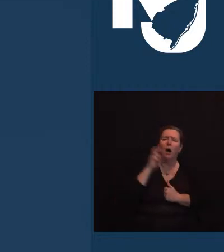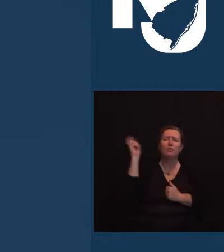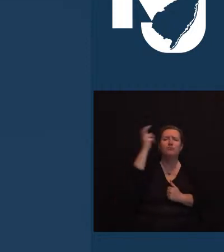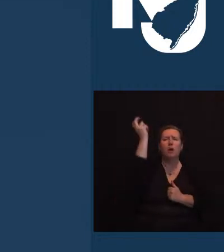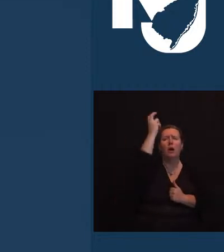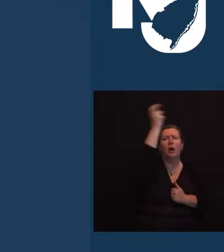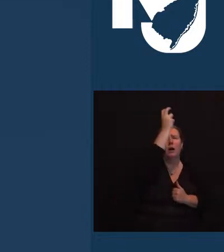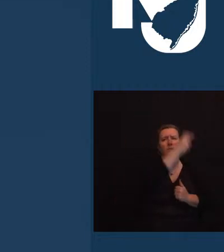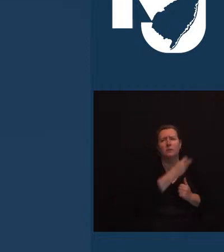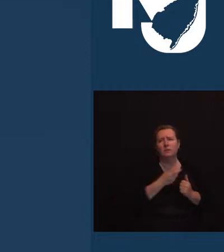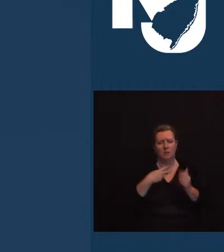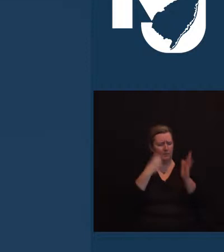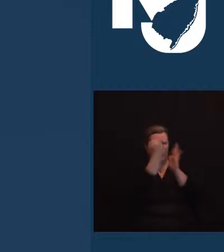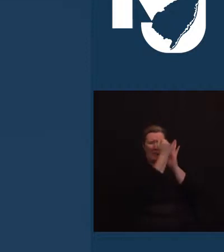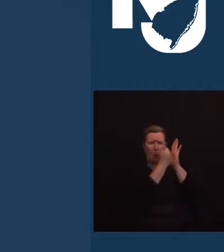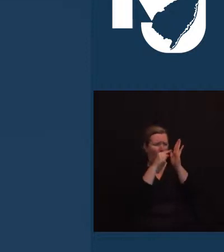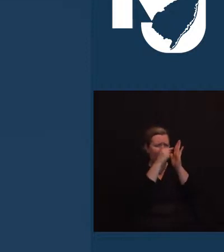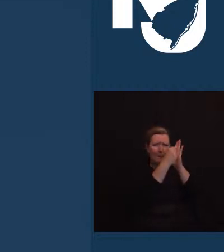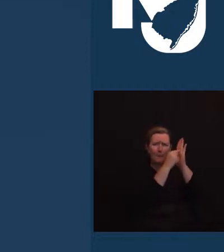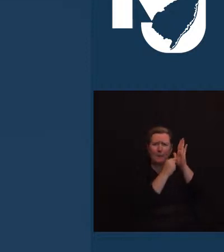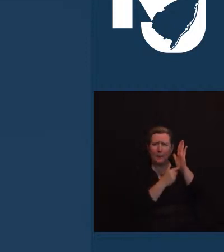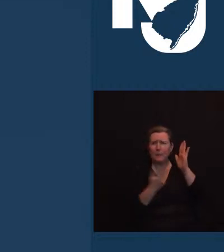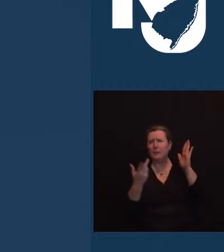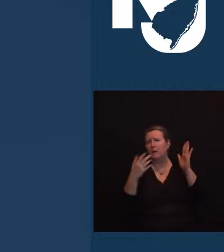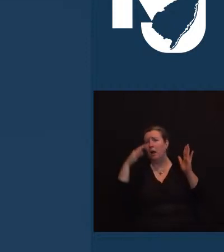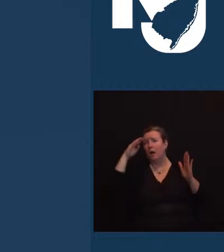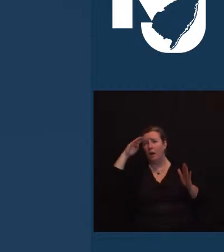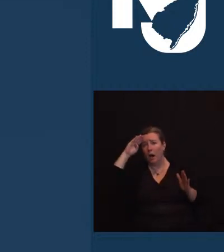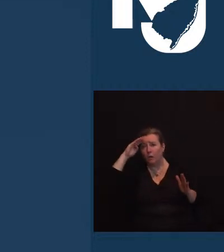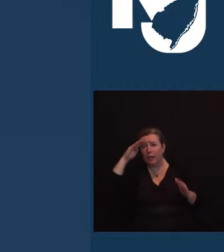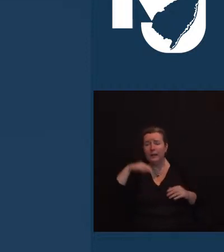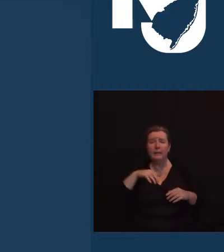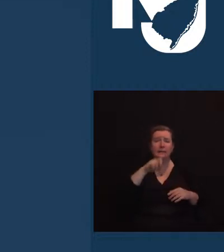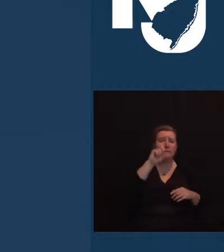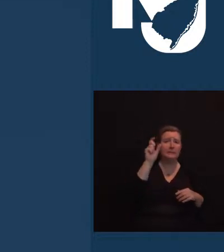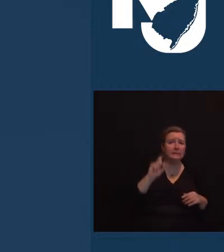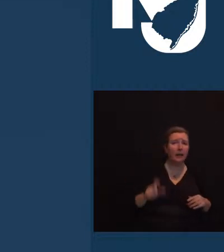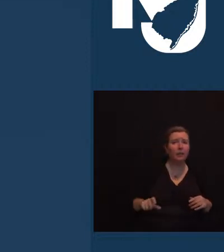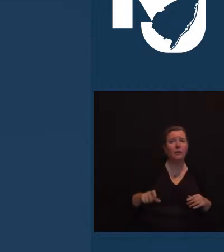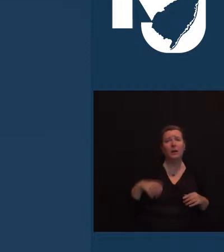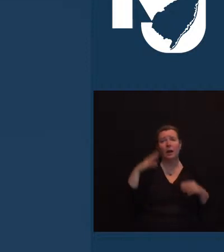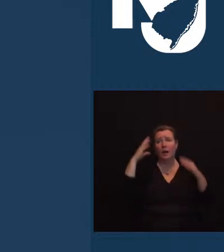stamped with locales including Ireland, Italy, Poland,